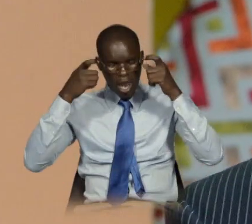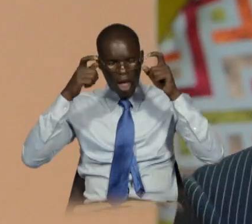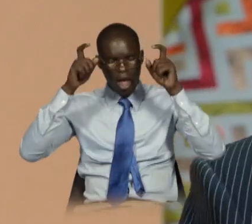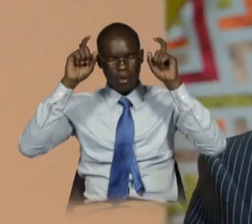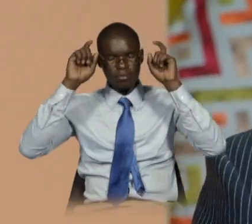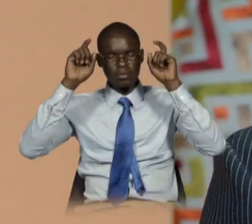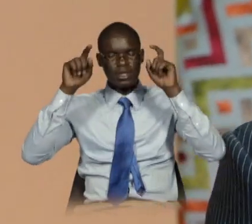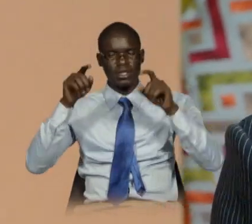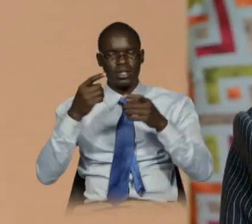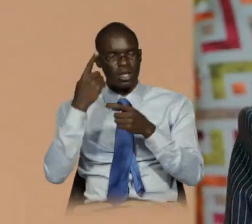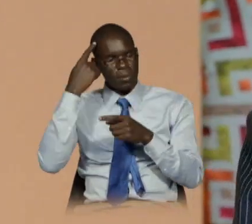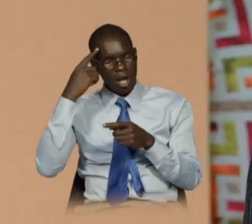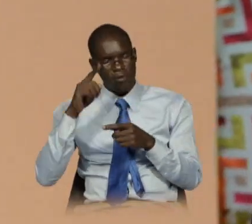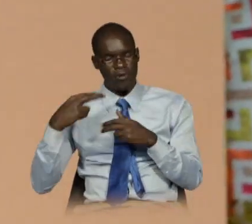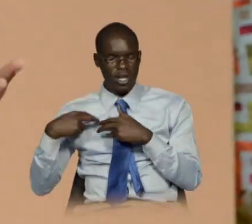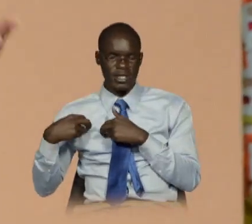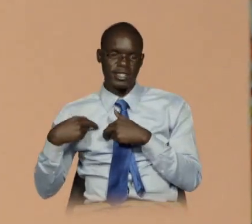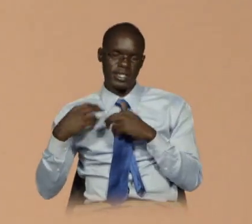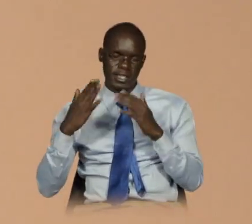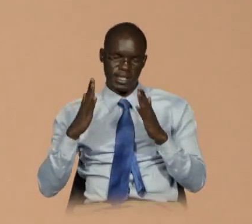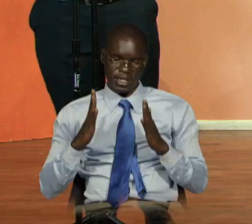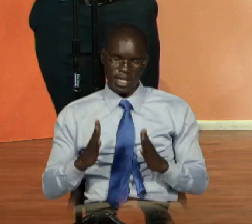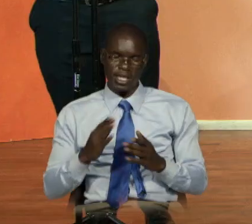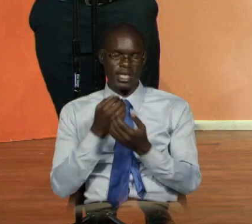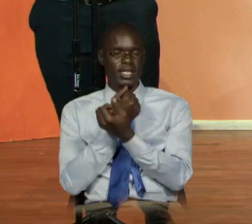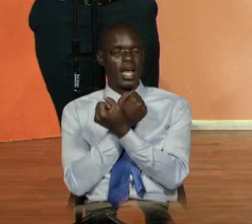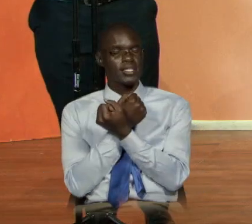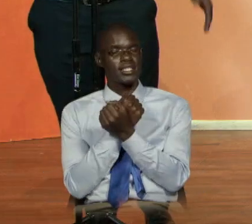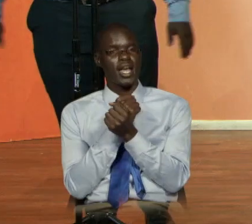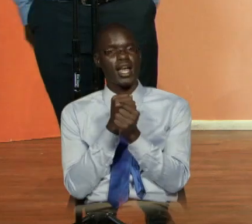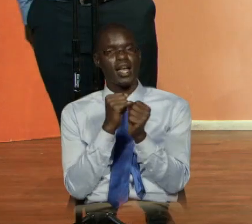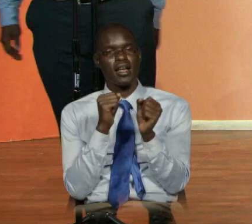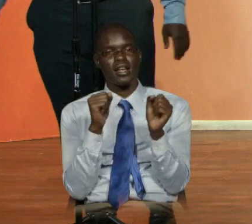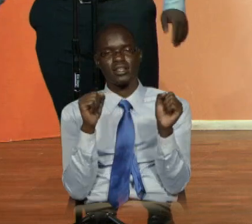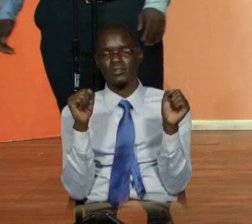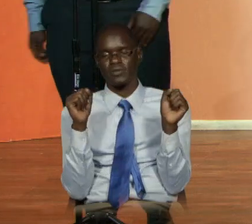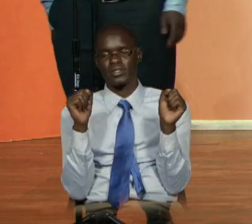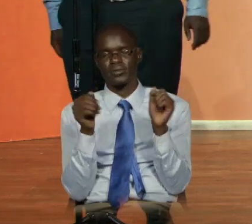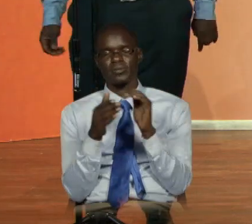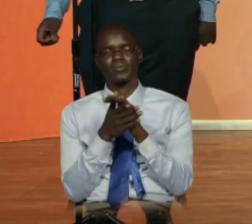Jesus the Lamb, for sinners slain.